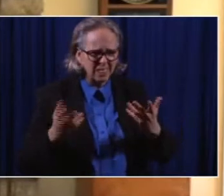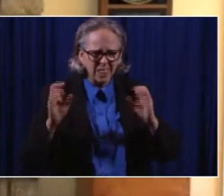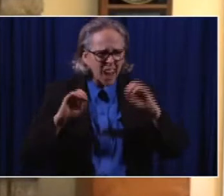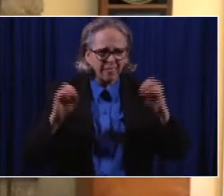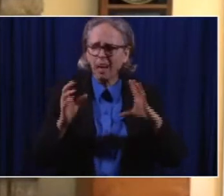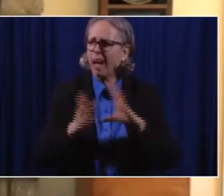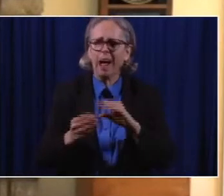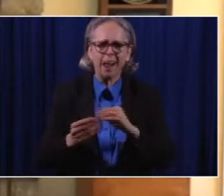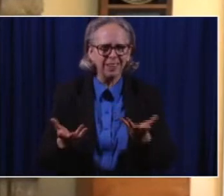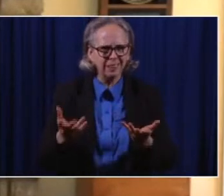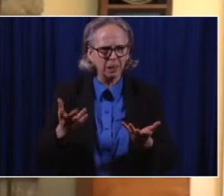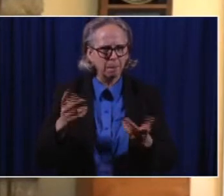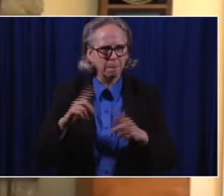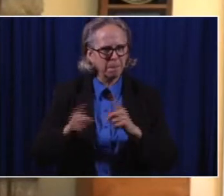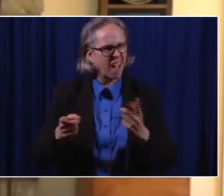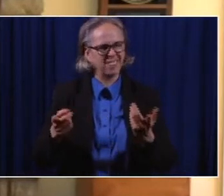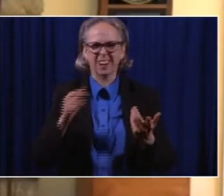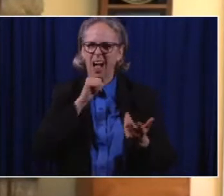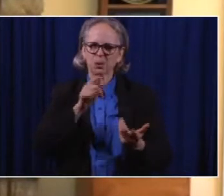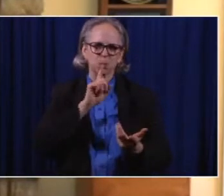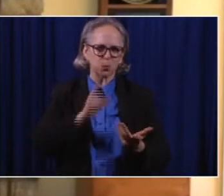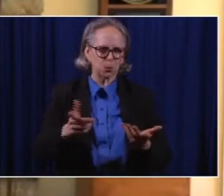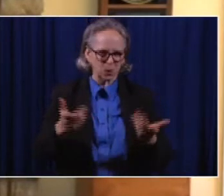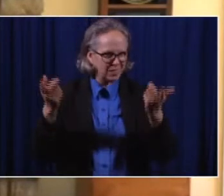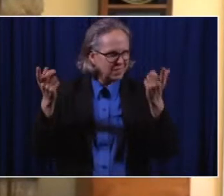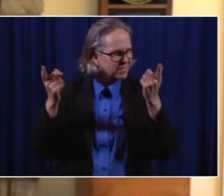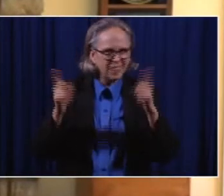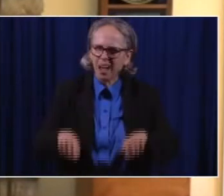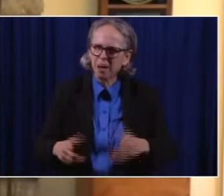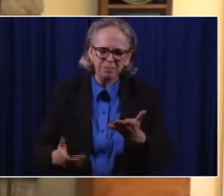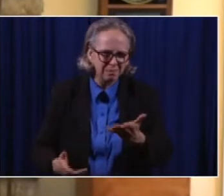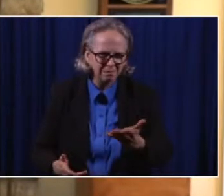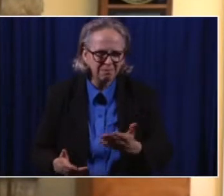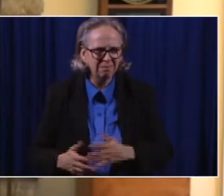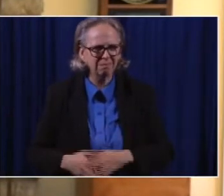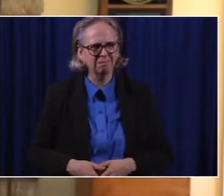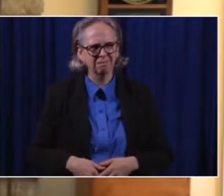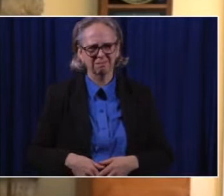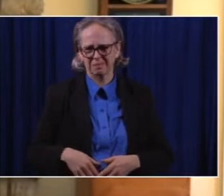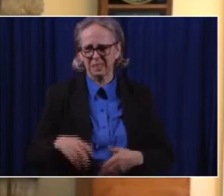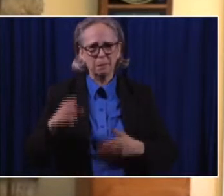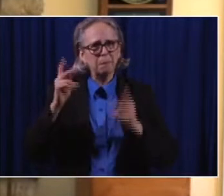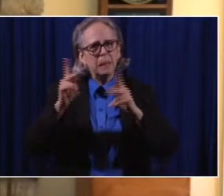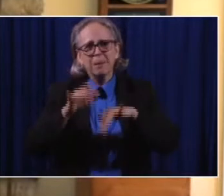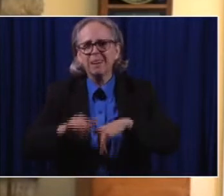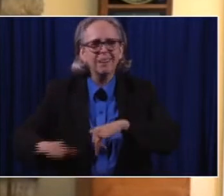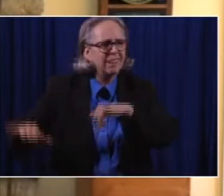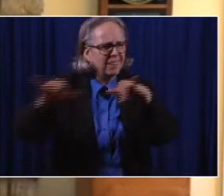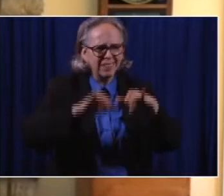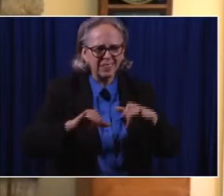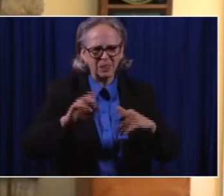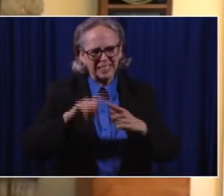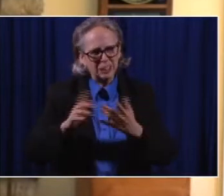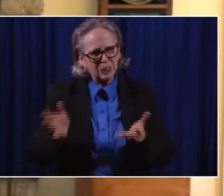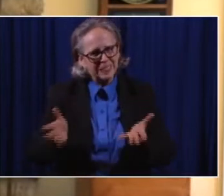was. It's very inconsistent. And what we're trying to do is just get it up in the neighborhood of